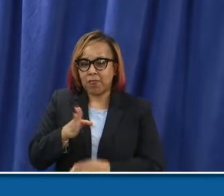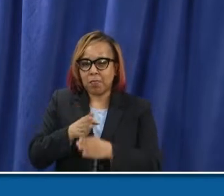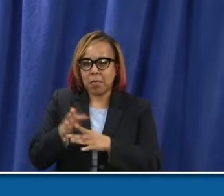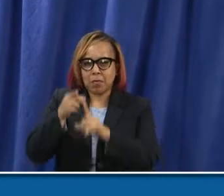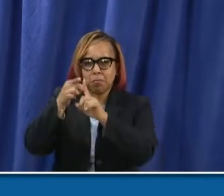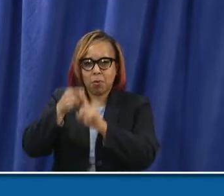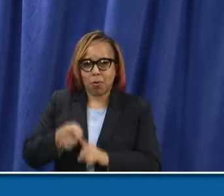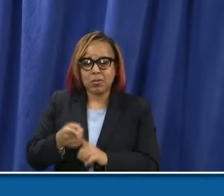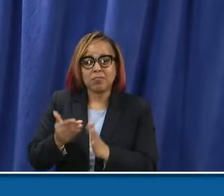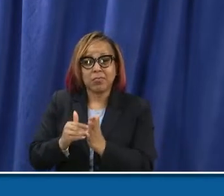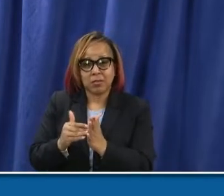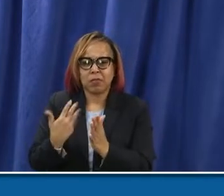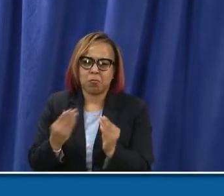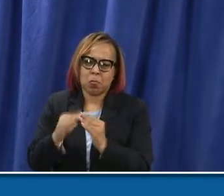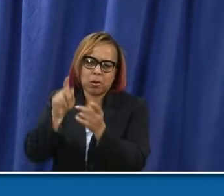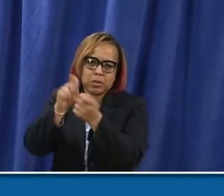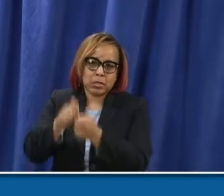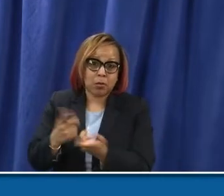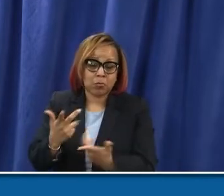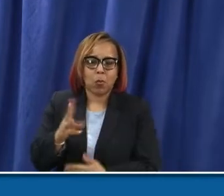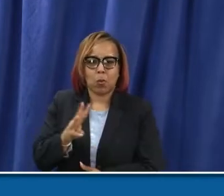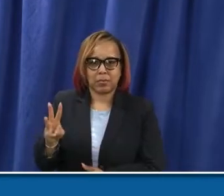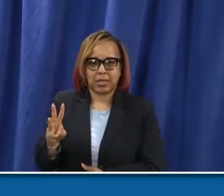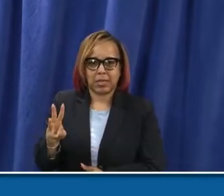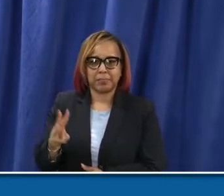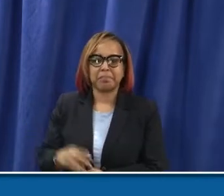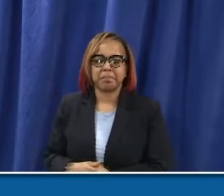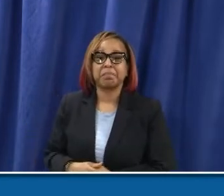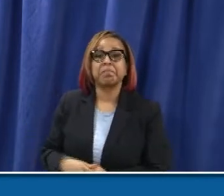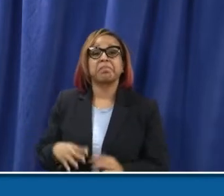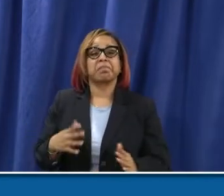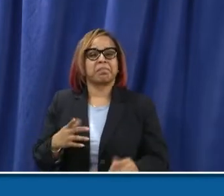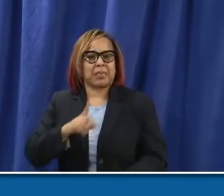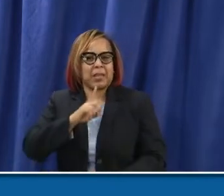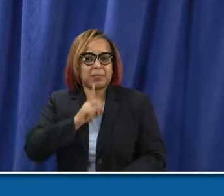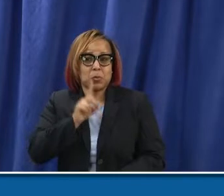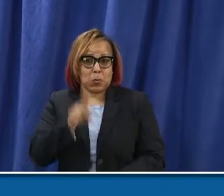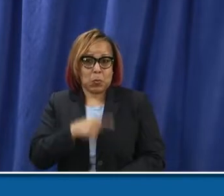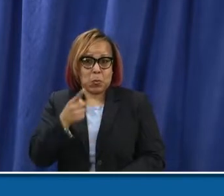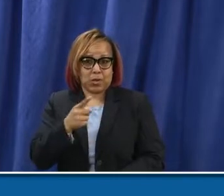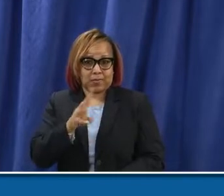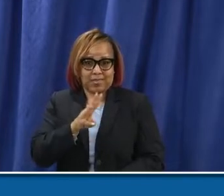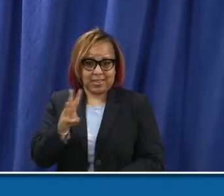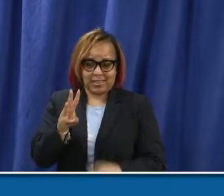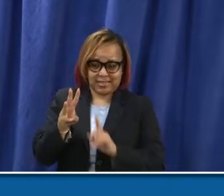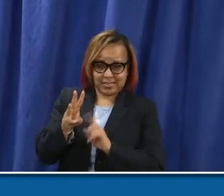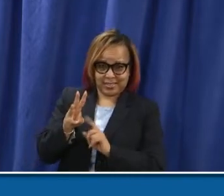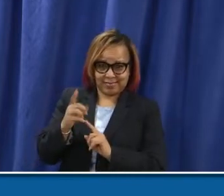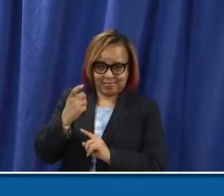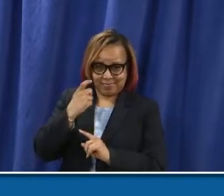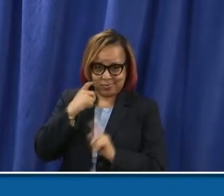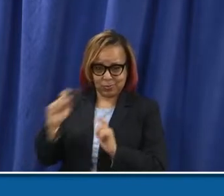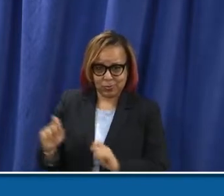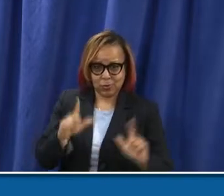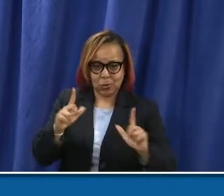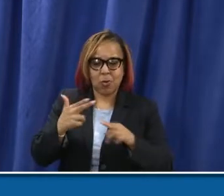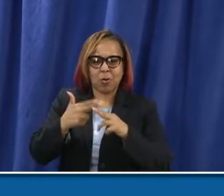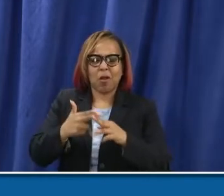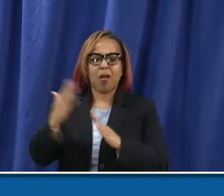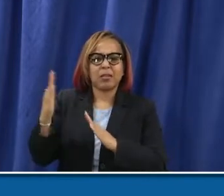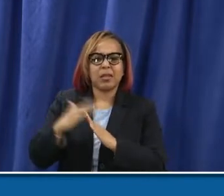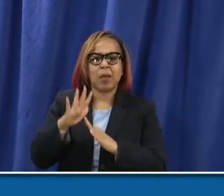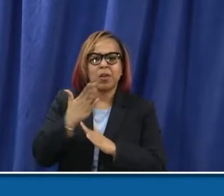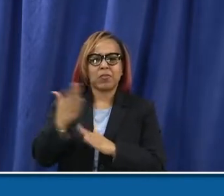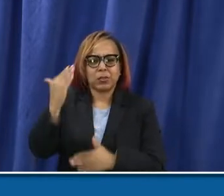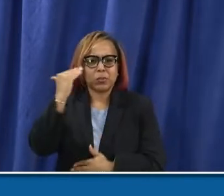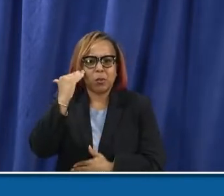points. Again, there's more detail on the website. Yeah, absolutely. One of those links that on that website that you just showed is called the top 5 things to